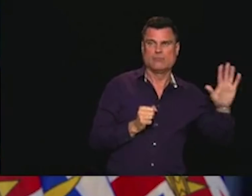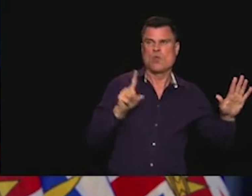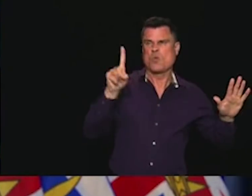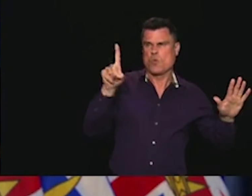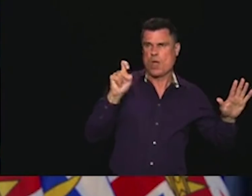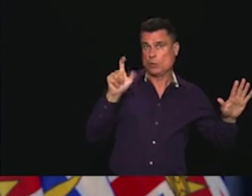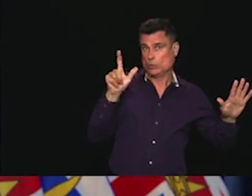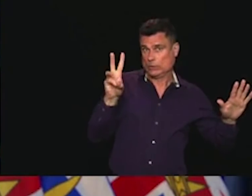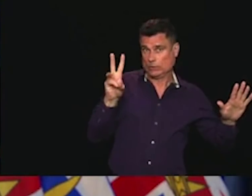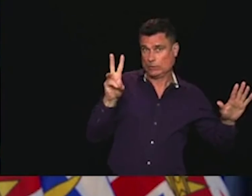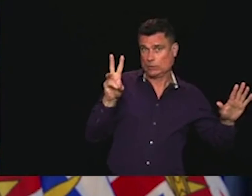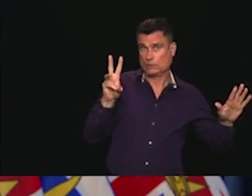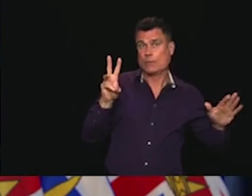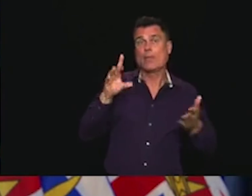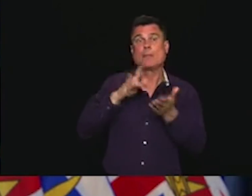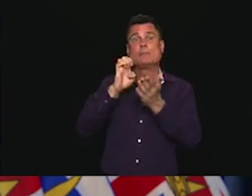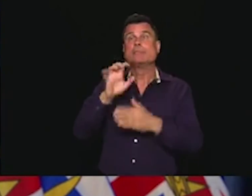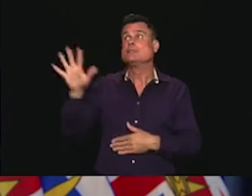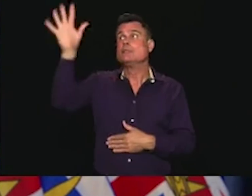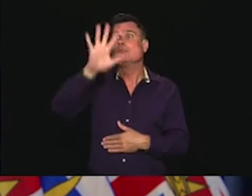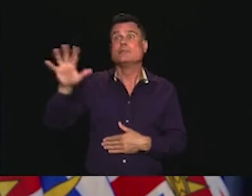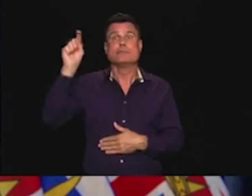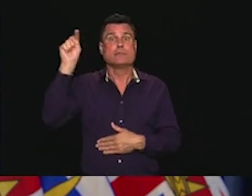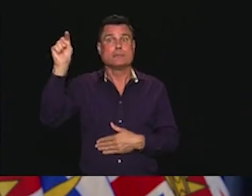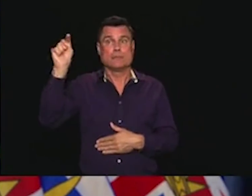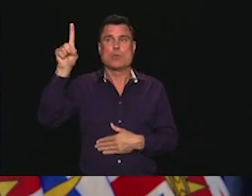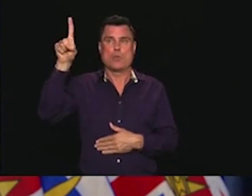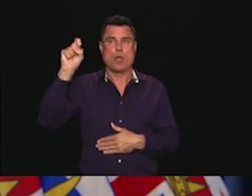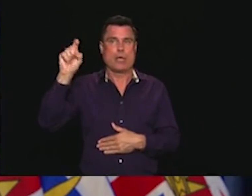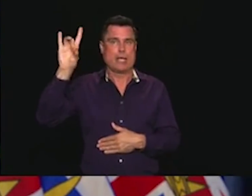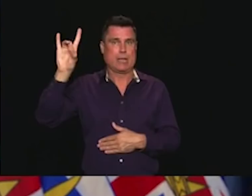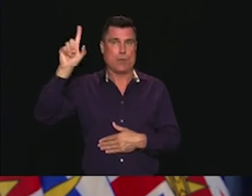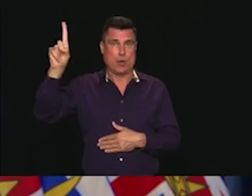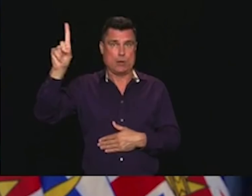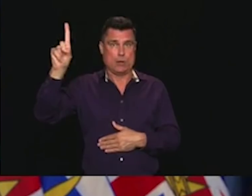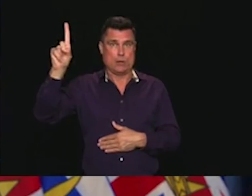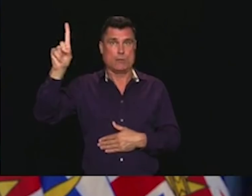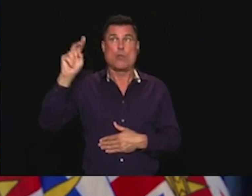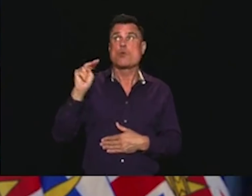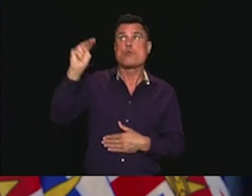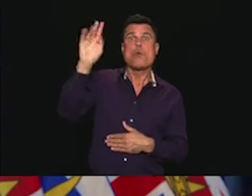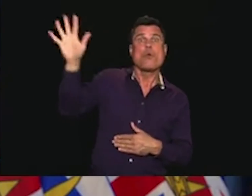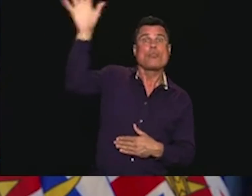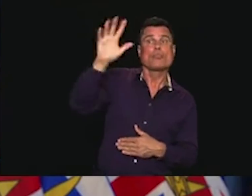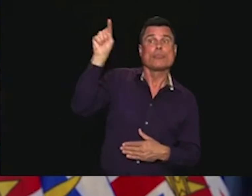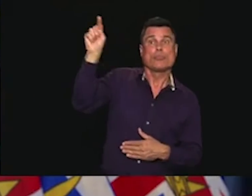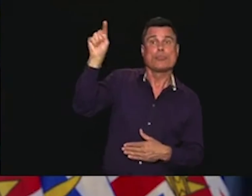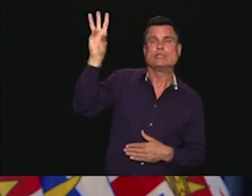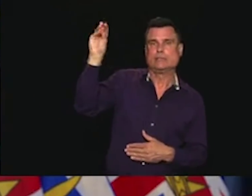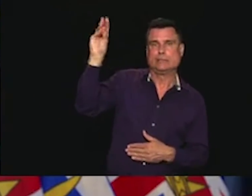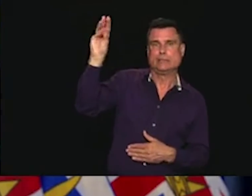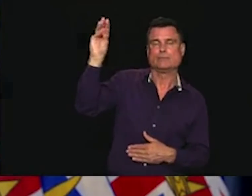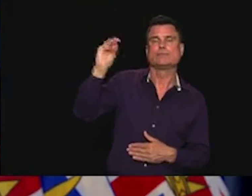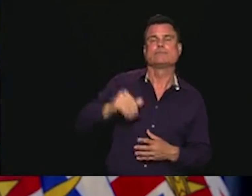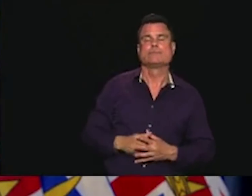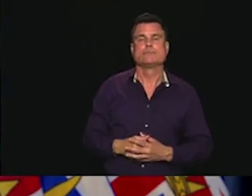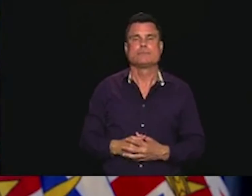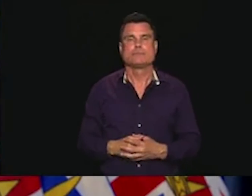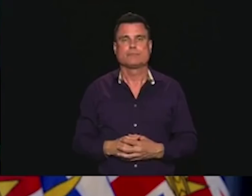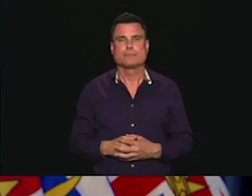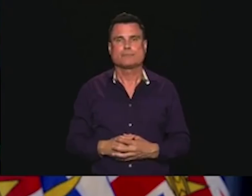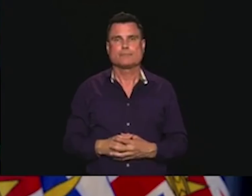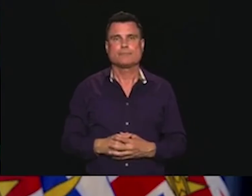We have two new cases of COVID-19 who have tested positive here in the province in the last day, bringing